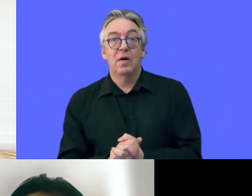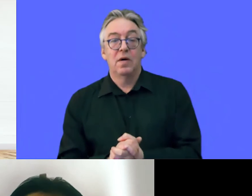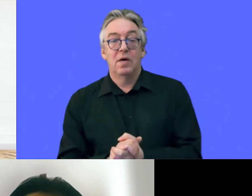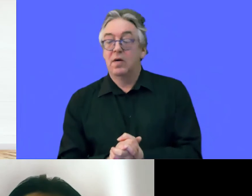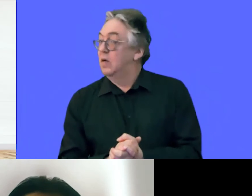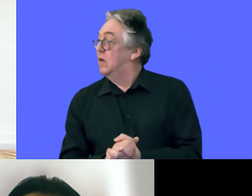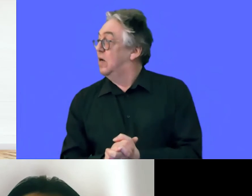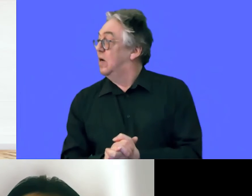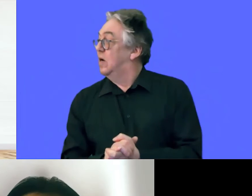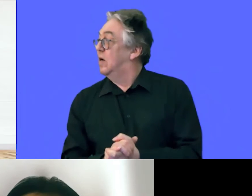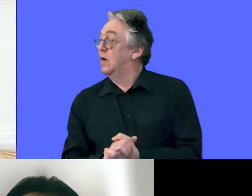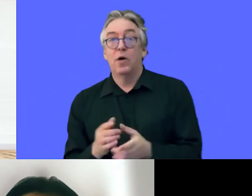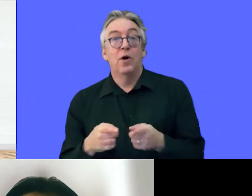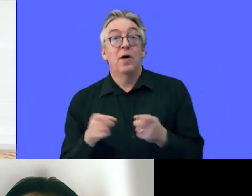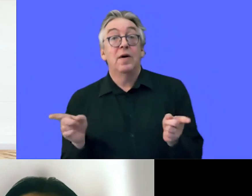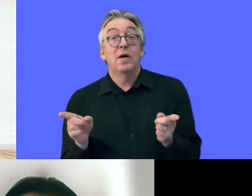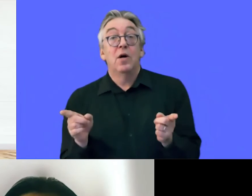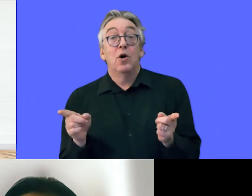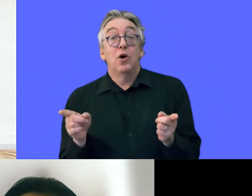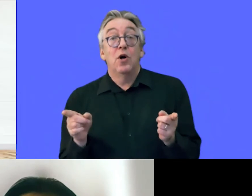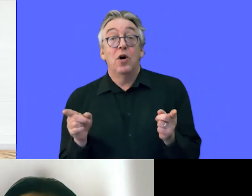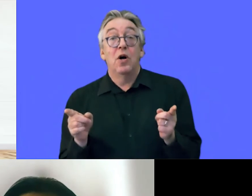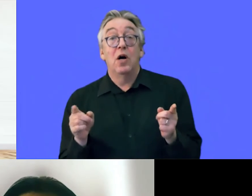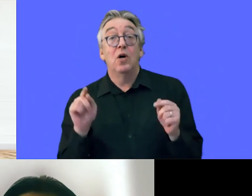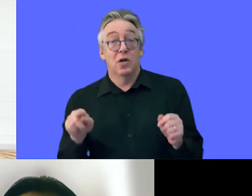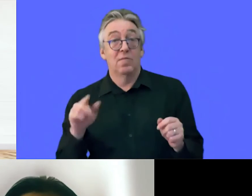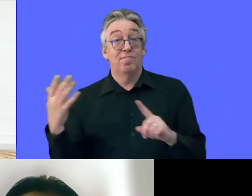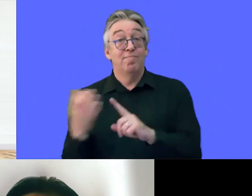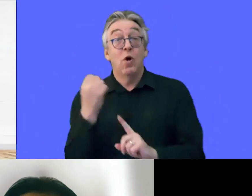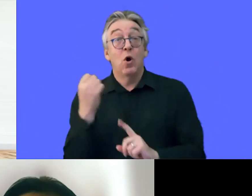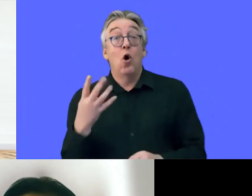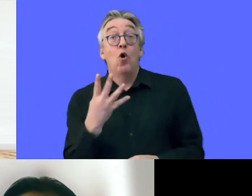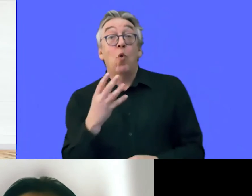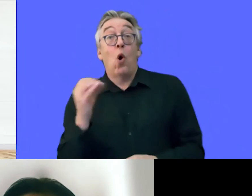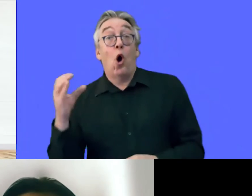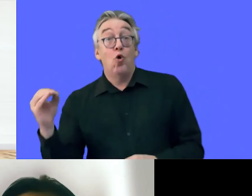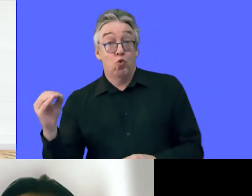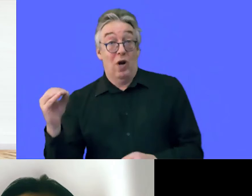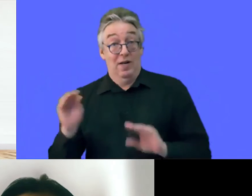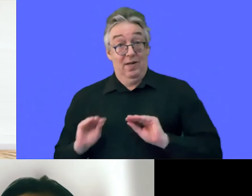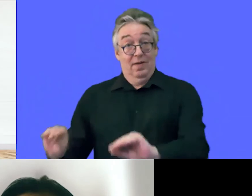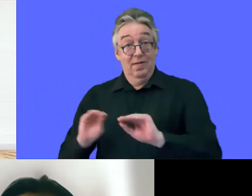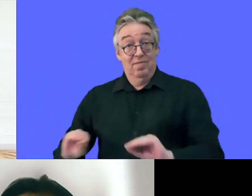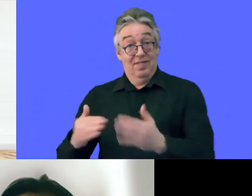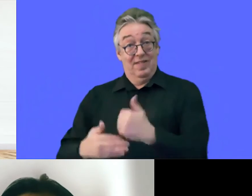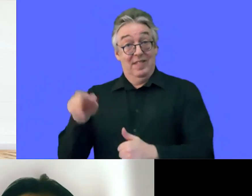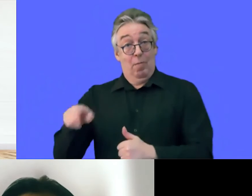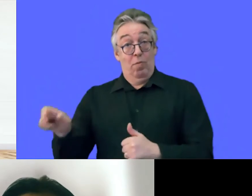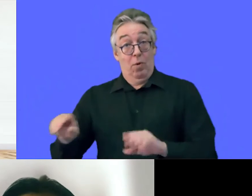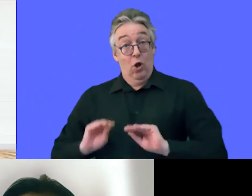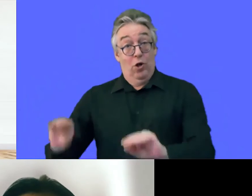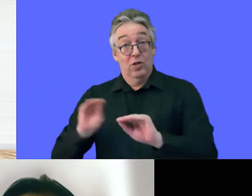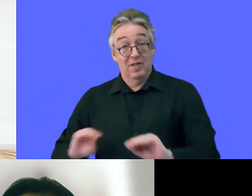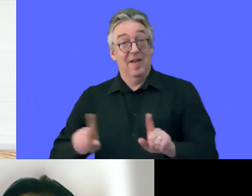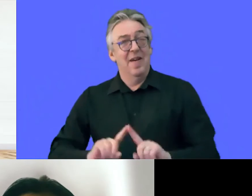have succeeded in enrolling about the 400 trainees with disabilities in different